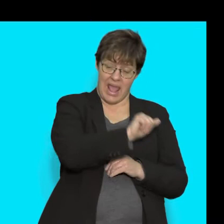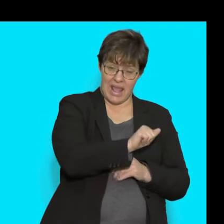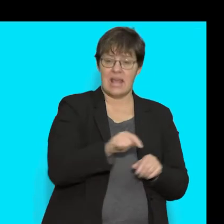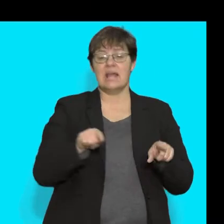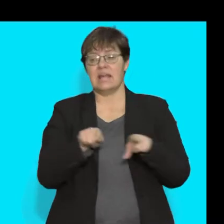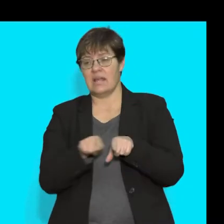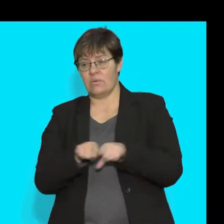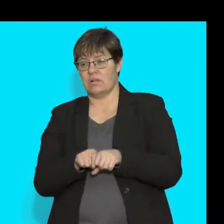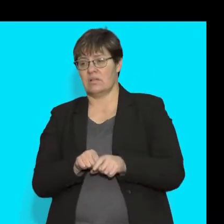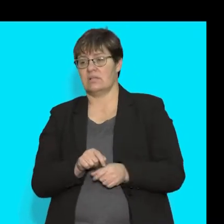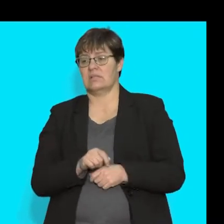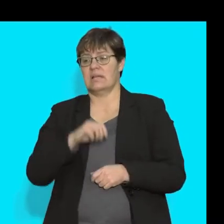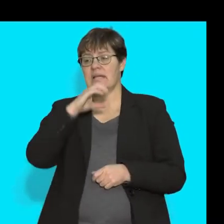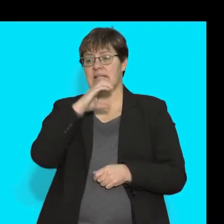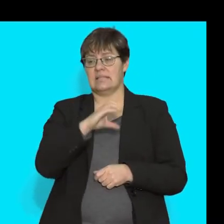my angle